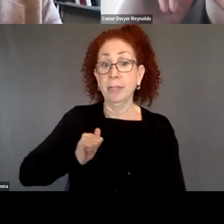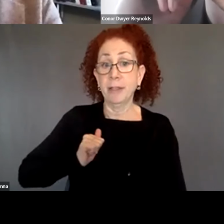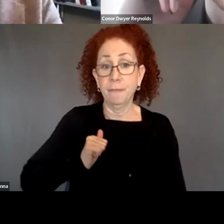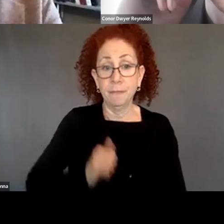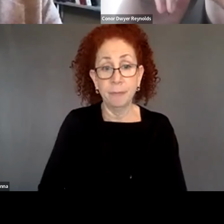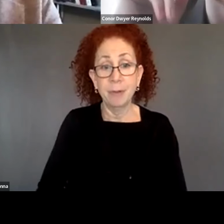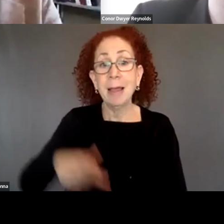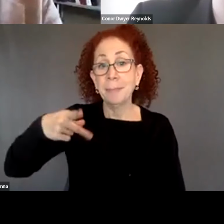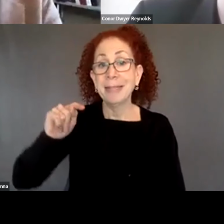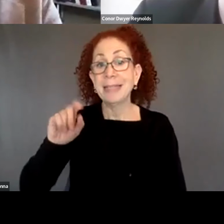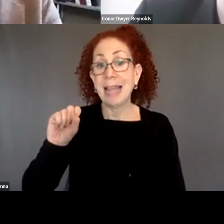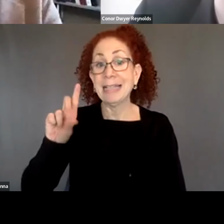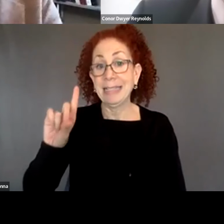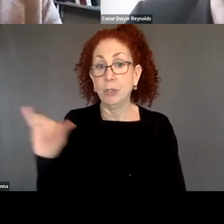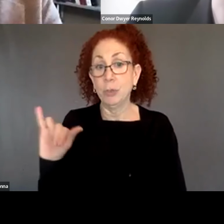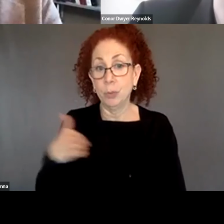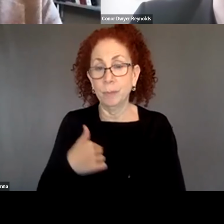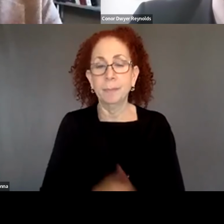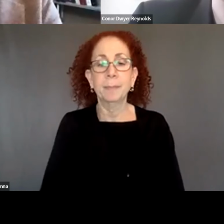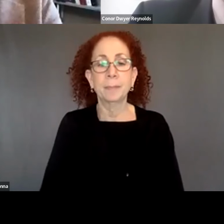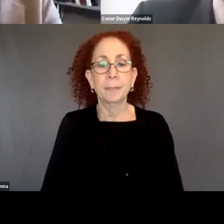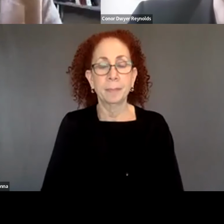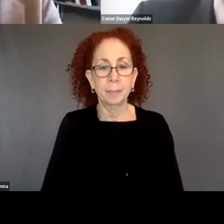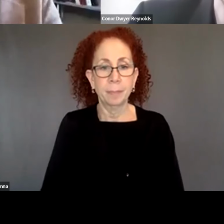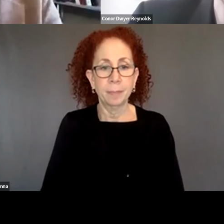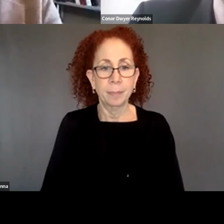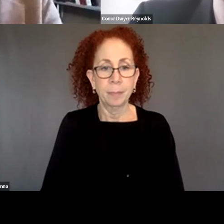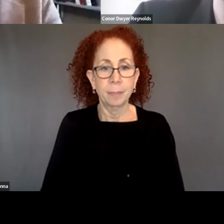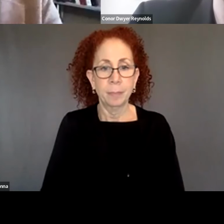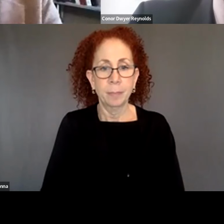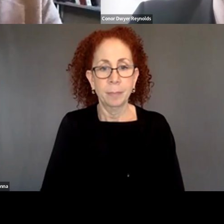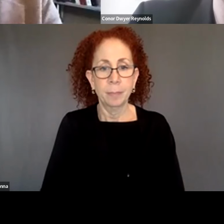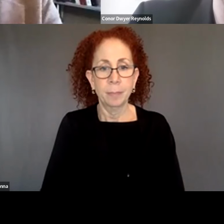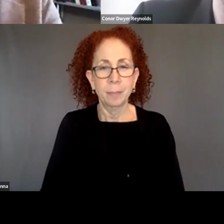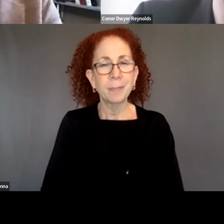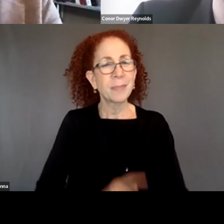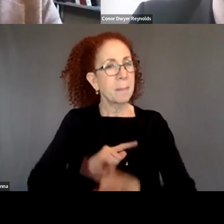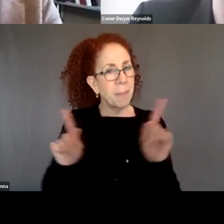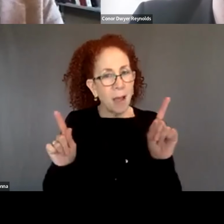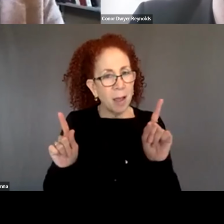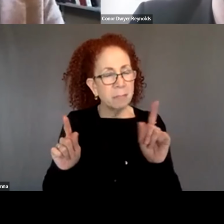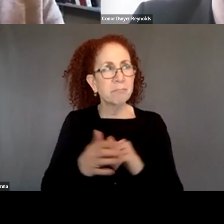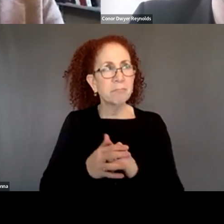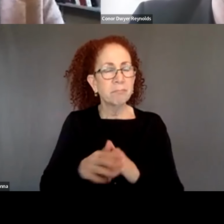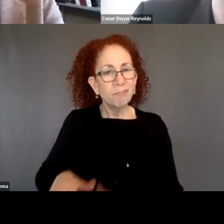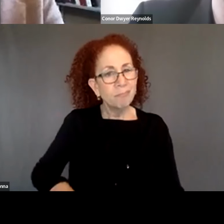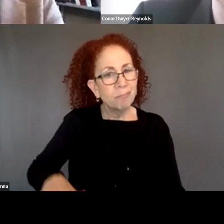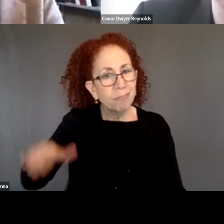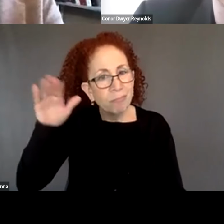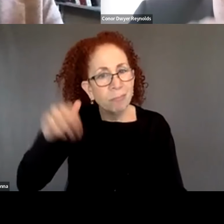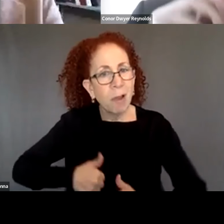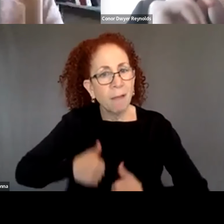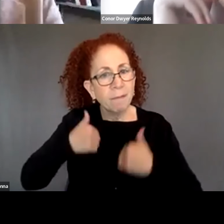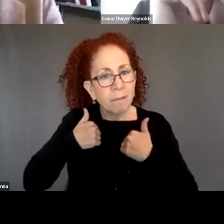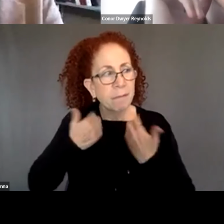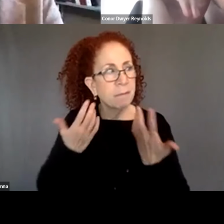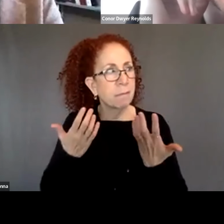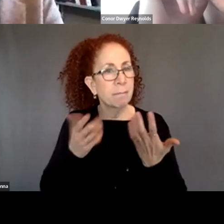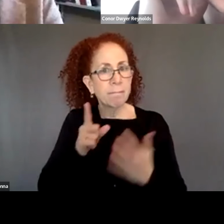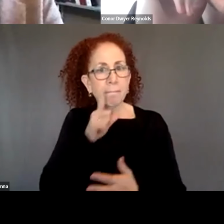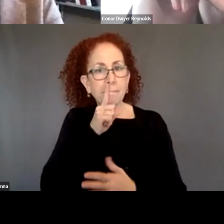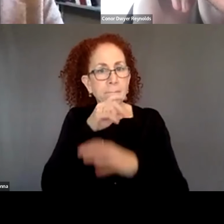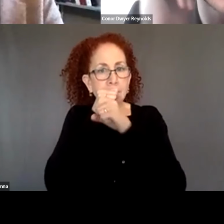and PTSD. And yet, throughout our life, none of us ever talked